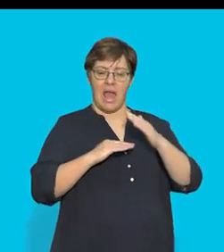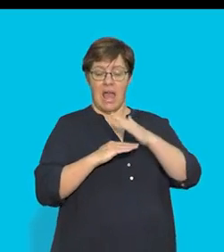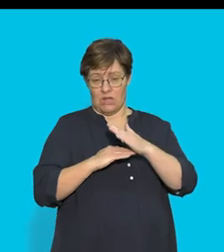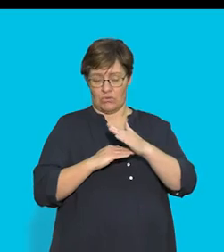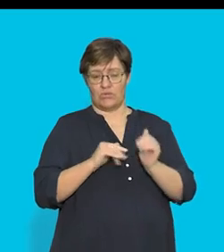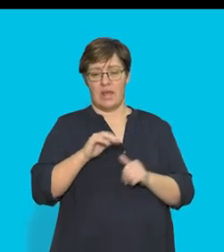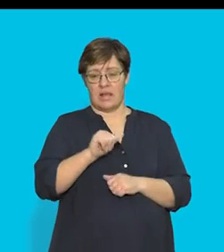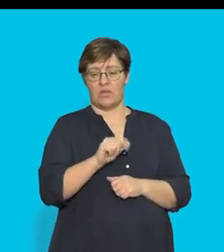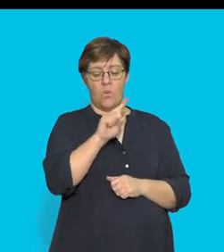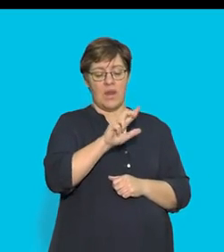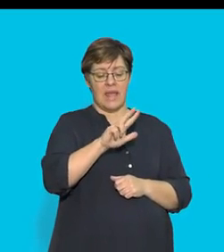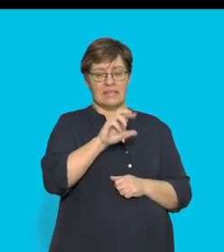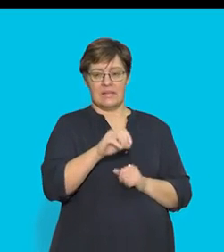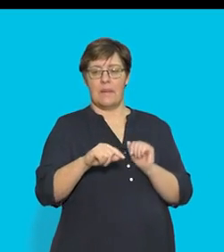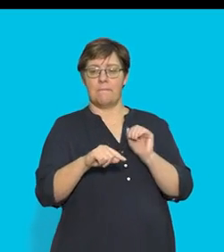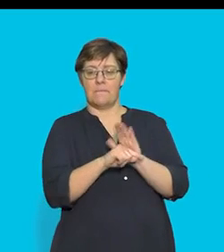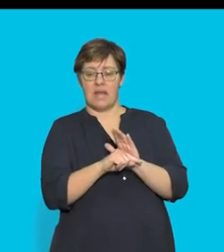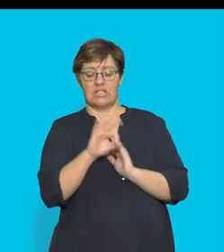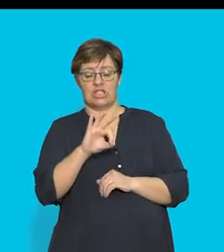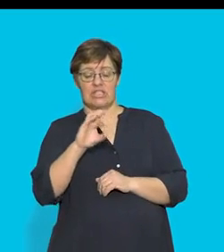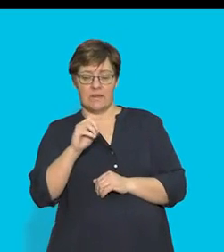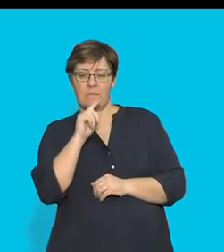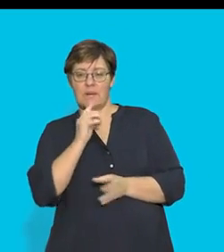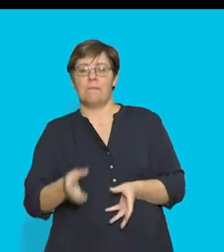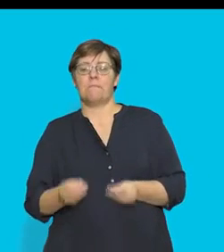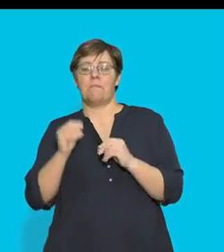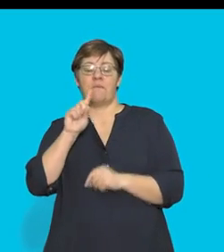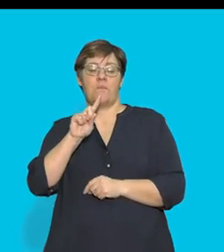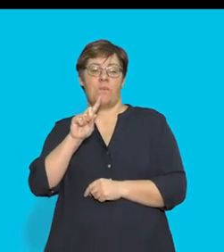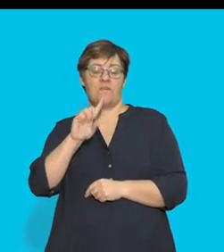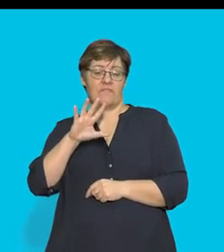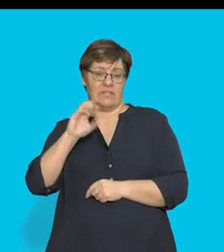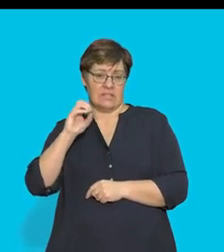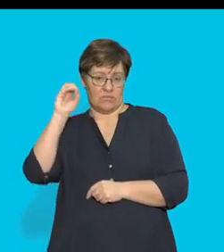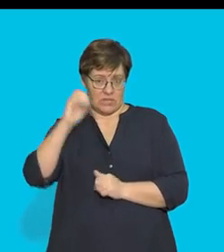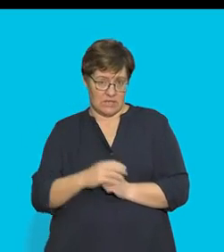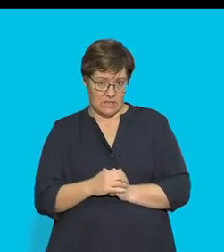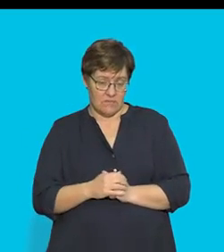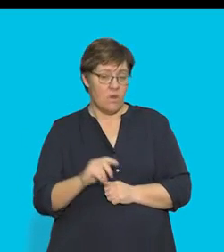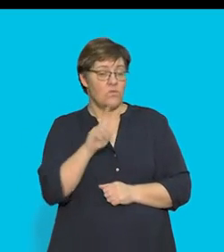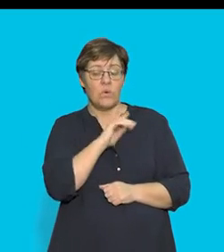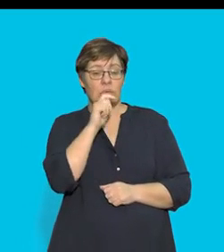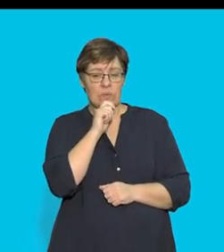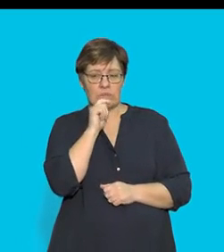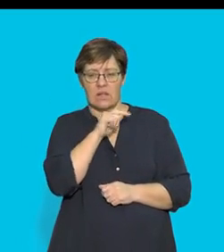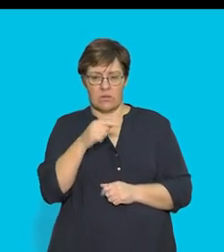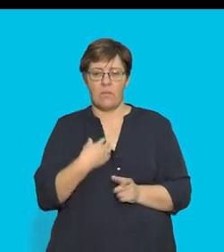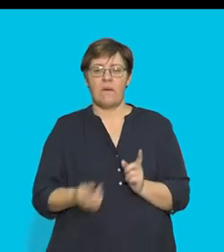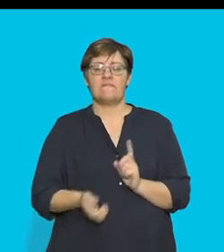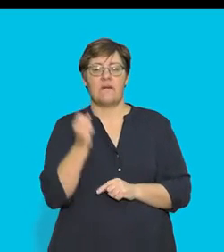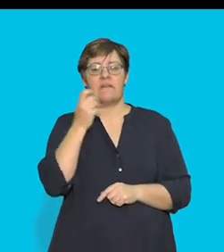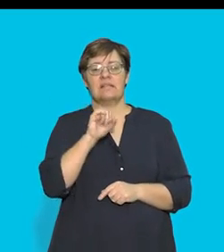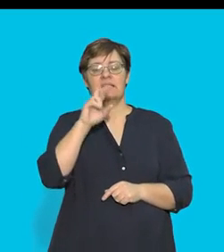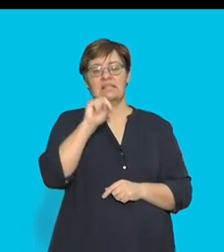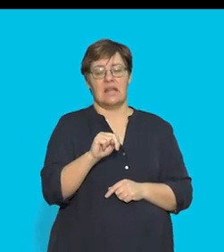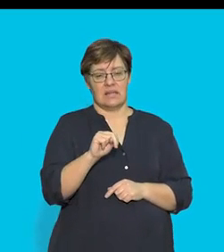180 minus 30 degrees. Okay. If you were not using the calculator, you could have just found the sine of, if you were using